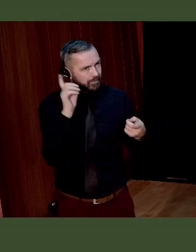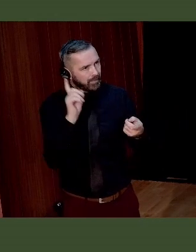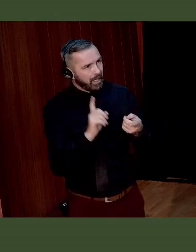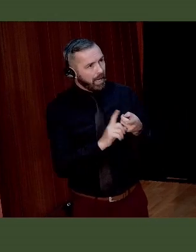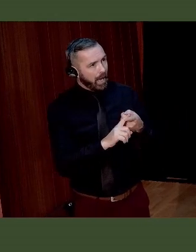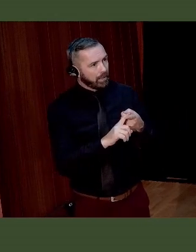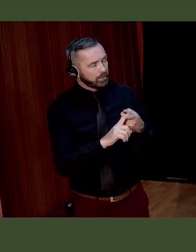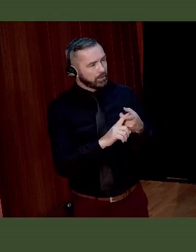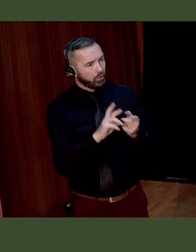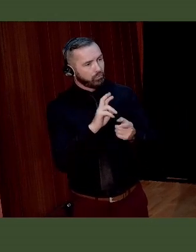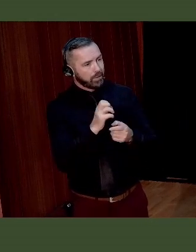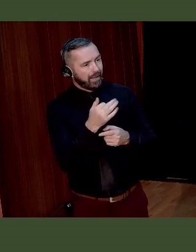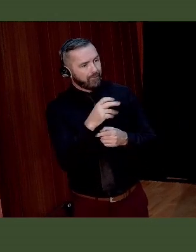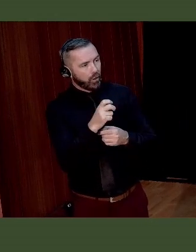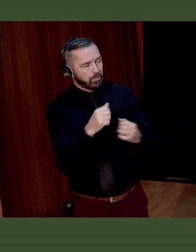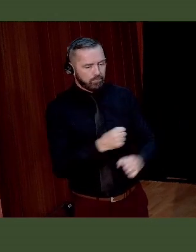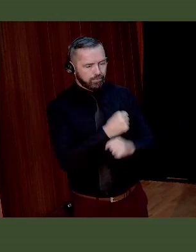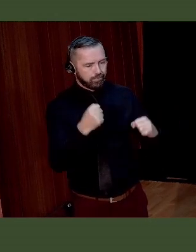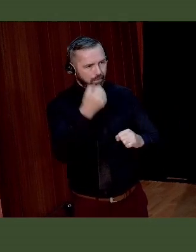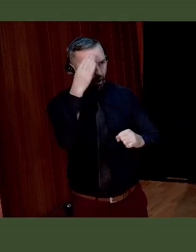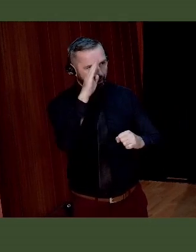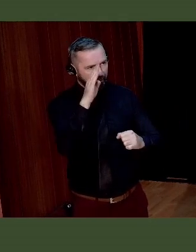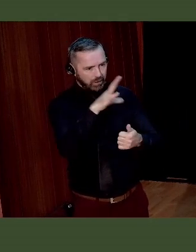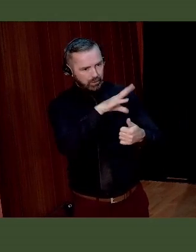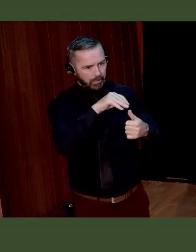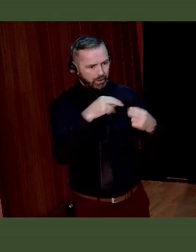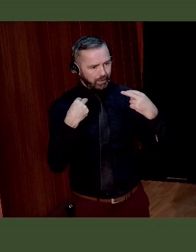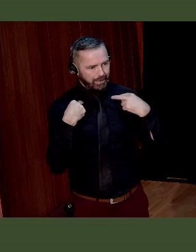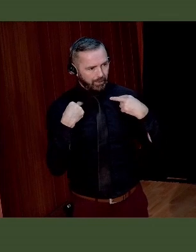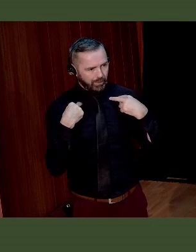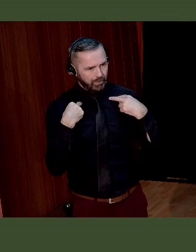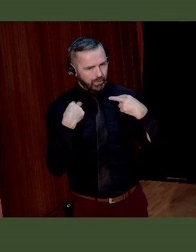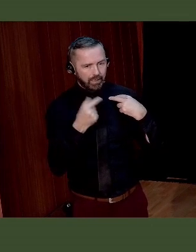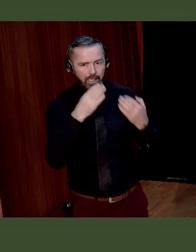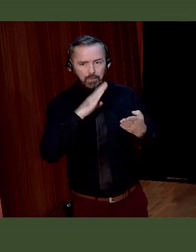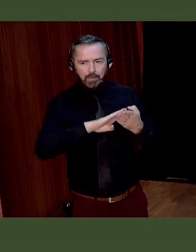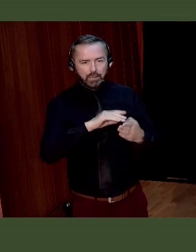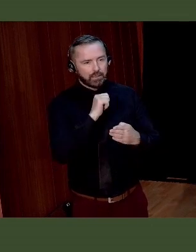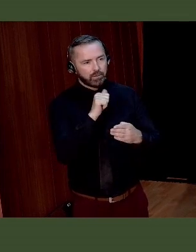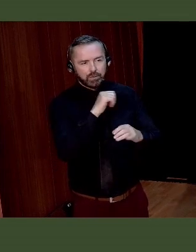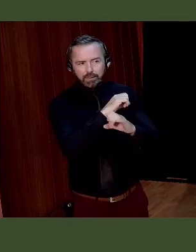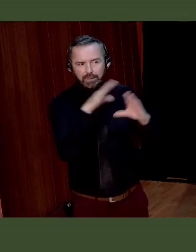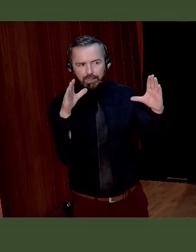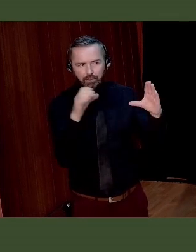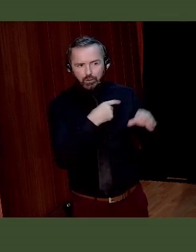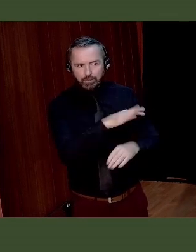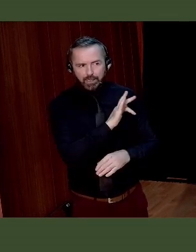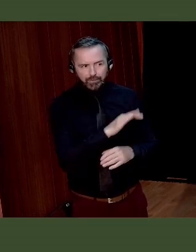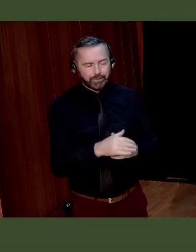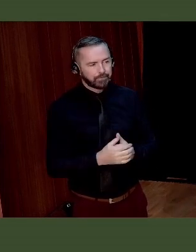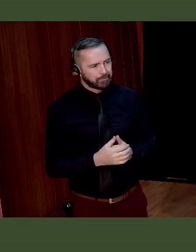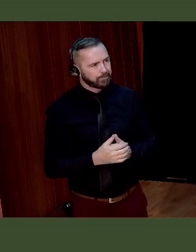and reaffirming Ireland's distinctiveness as a special place with a special language, that message was not clear even to